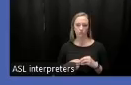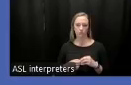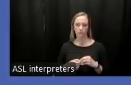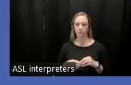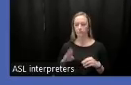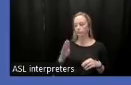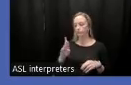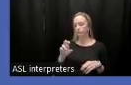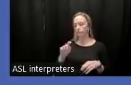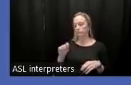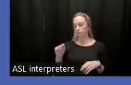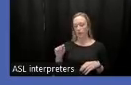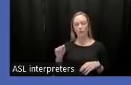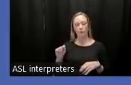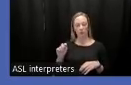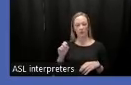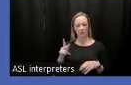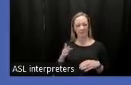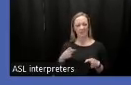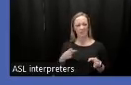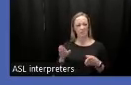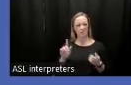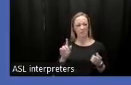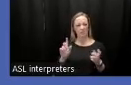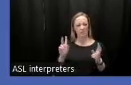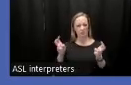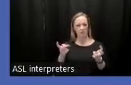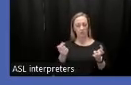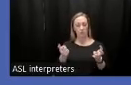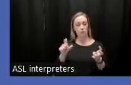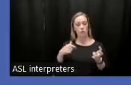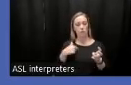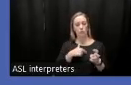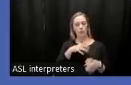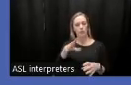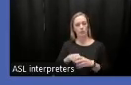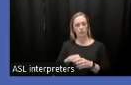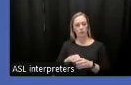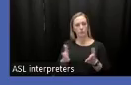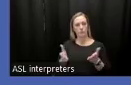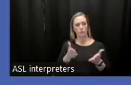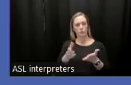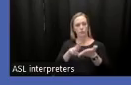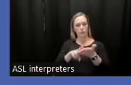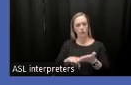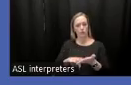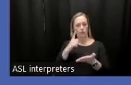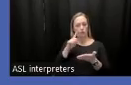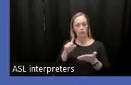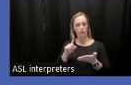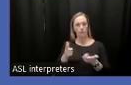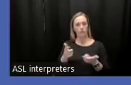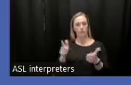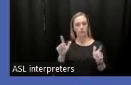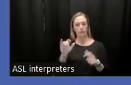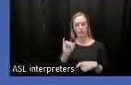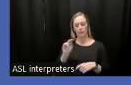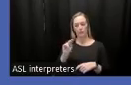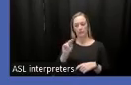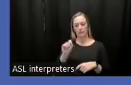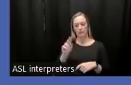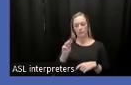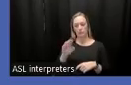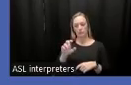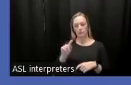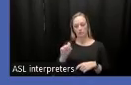There's a question, should we include the service contracts for major instruments in the grant? And does the R16